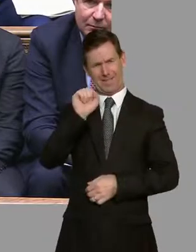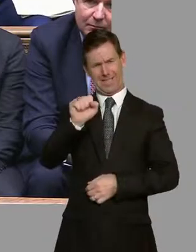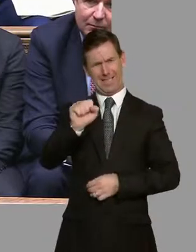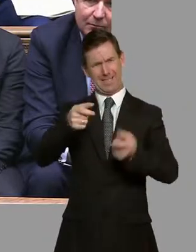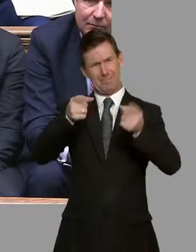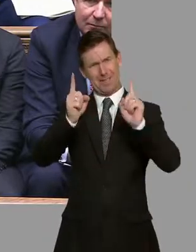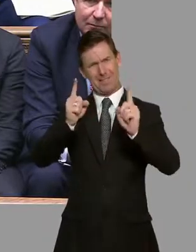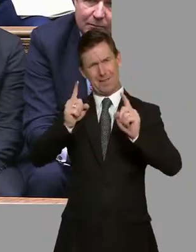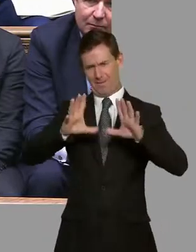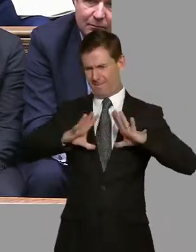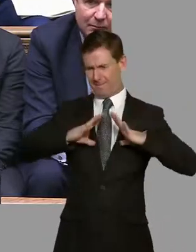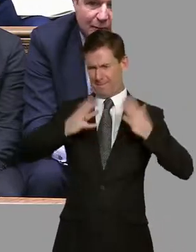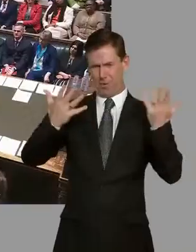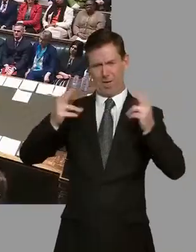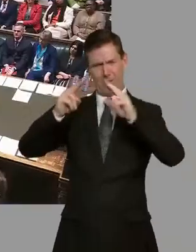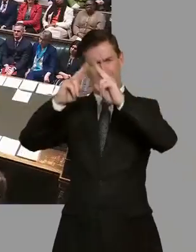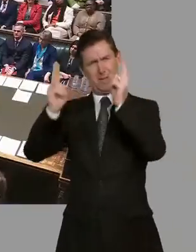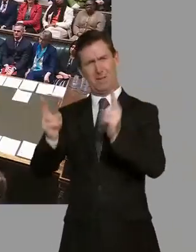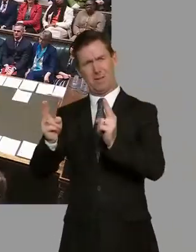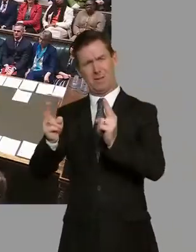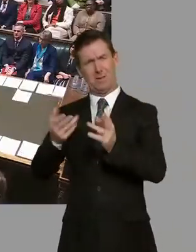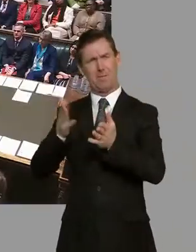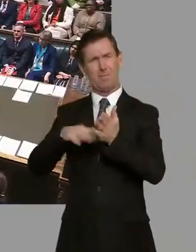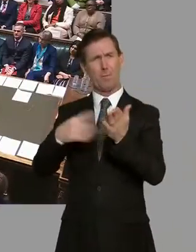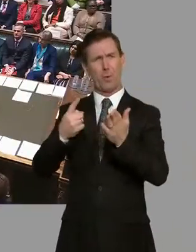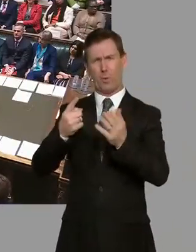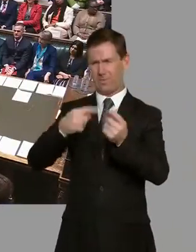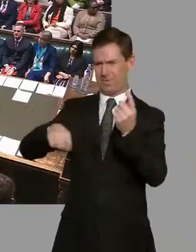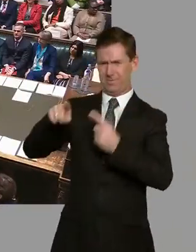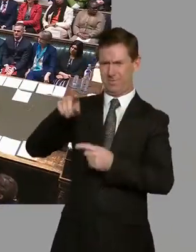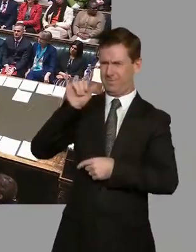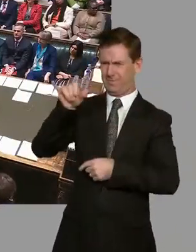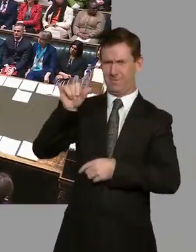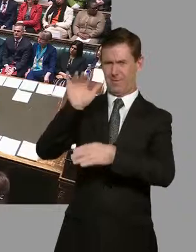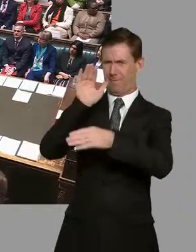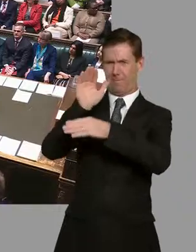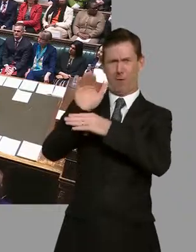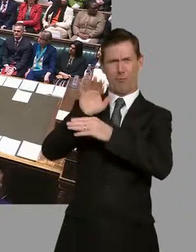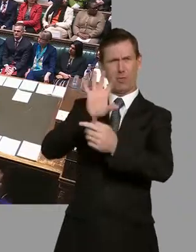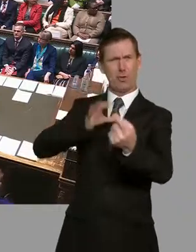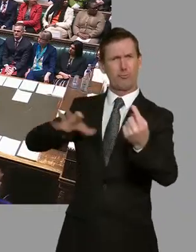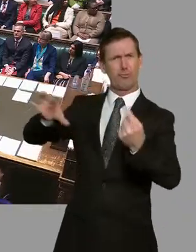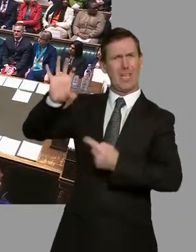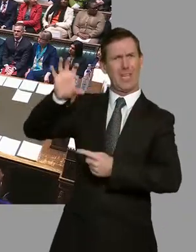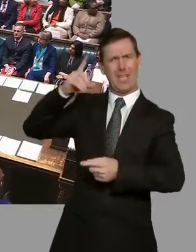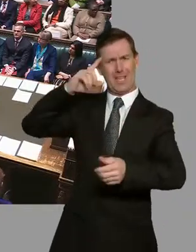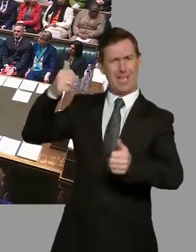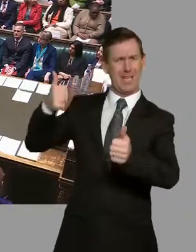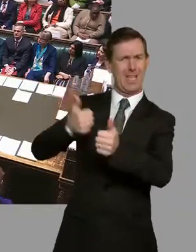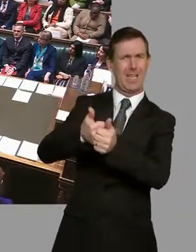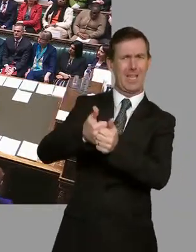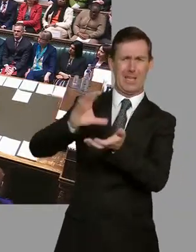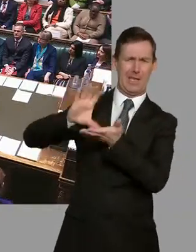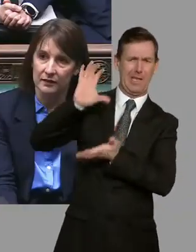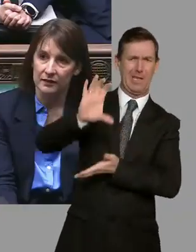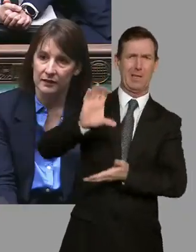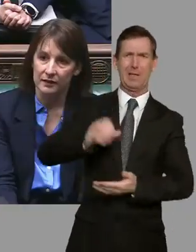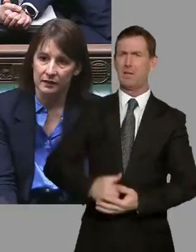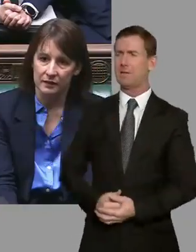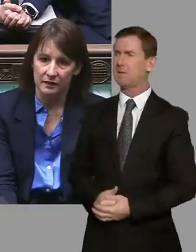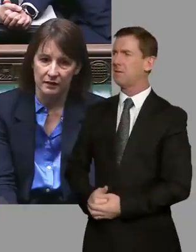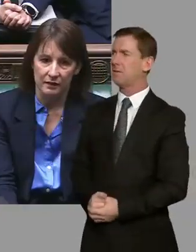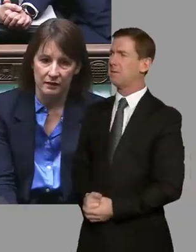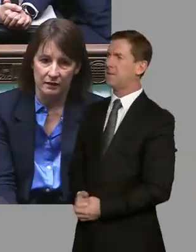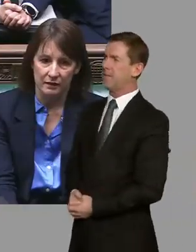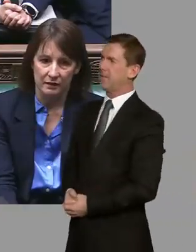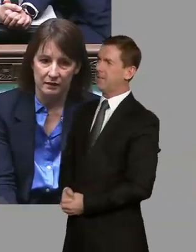of some very dubious foreign regimes? Prime Minister. Mr Speaker, the City Minister has